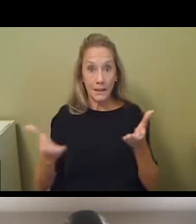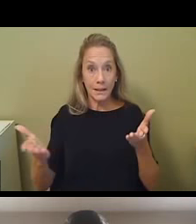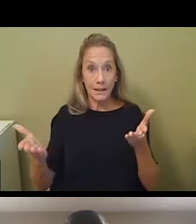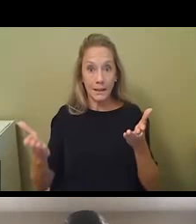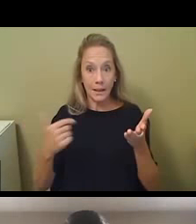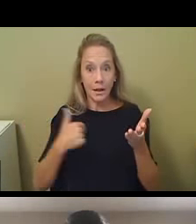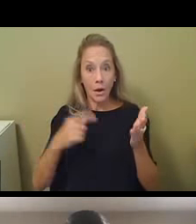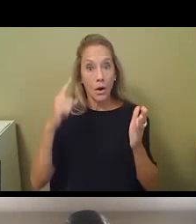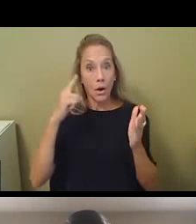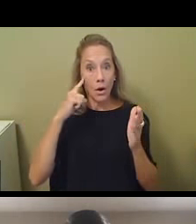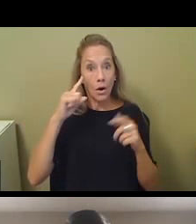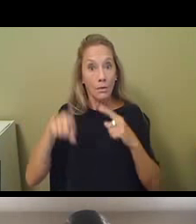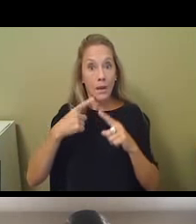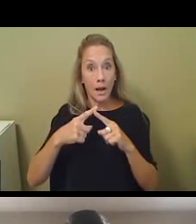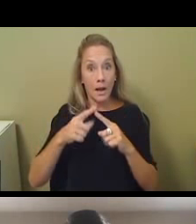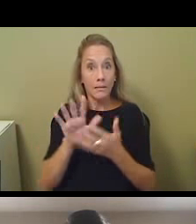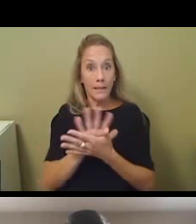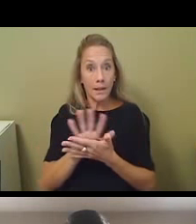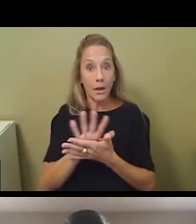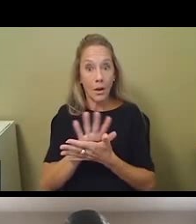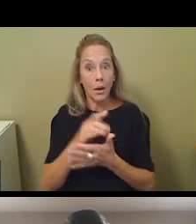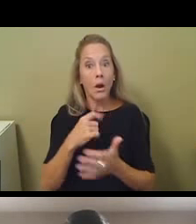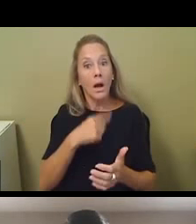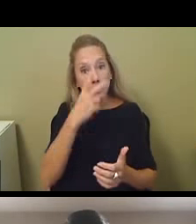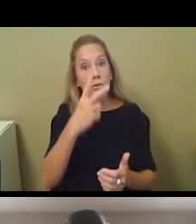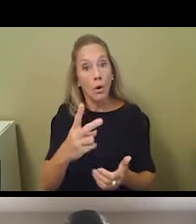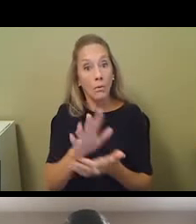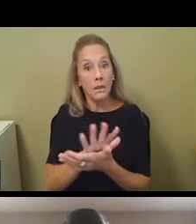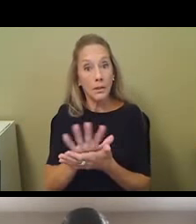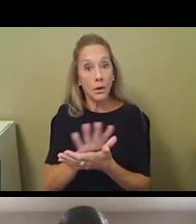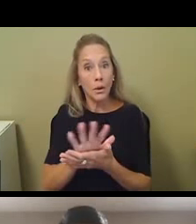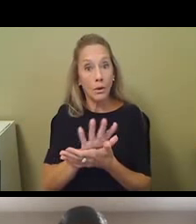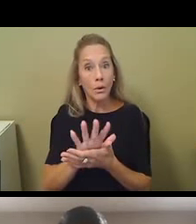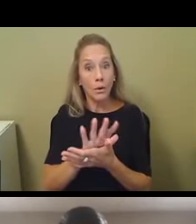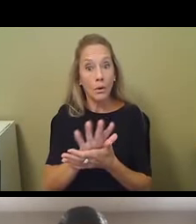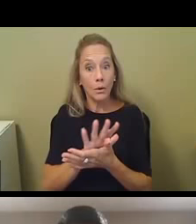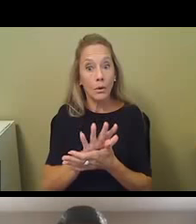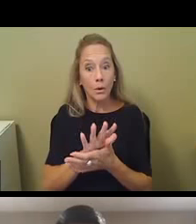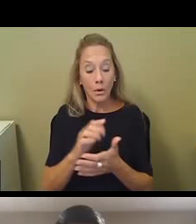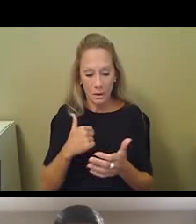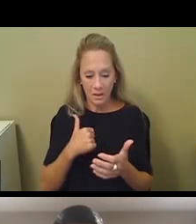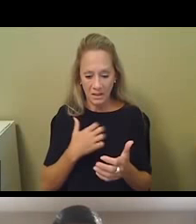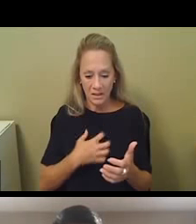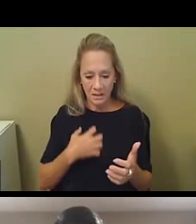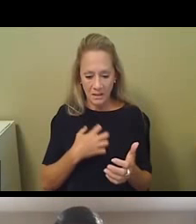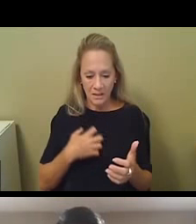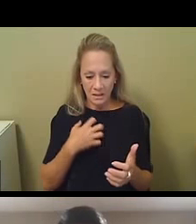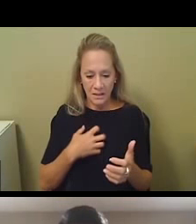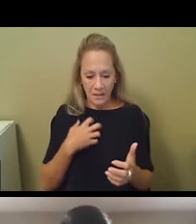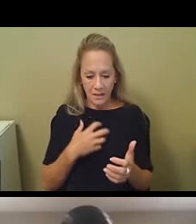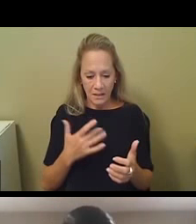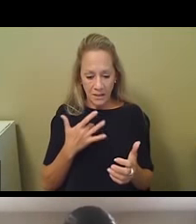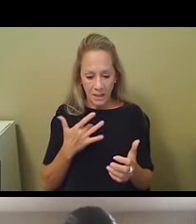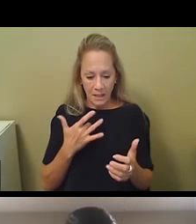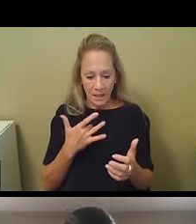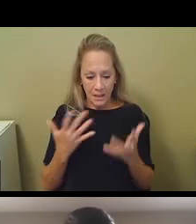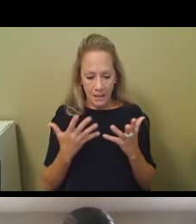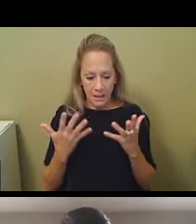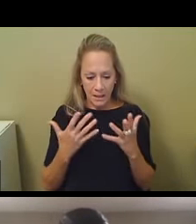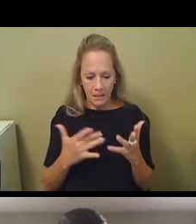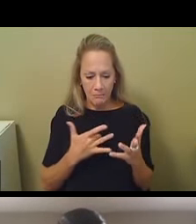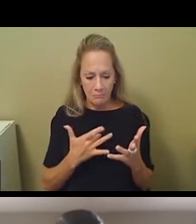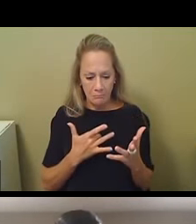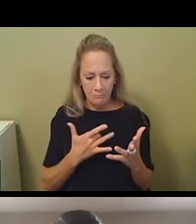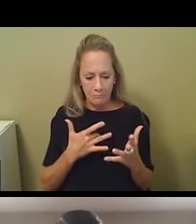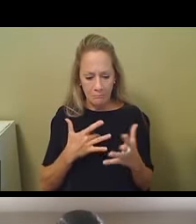I heard about this video. I saw this video. It disturbed me. It disheartened